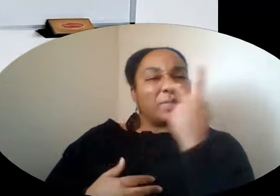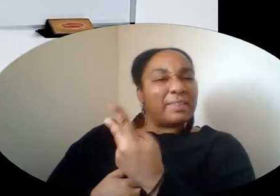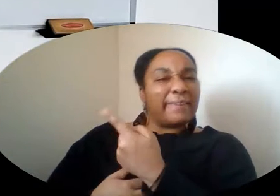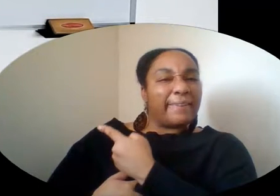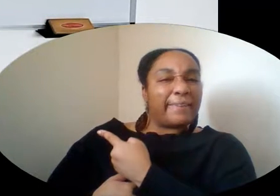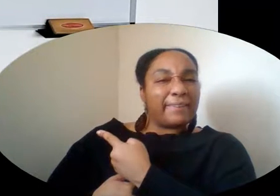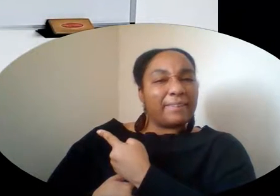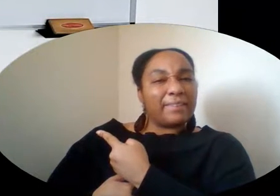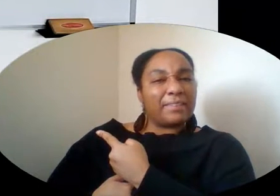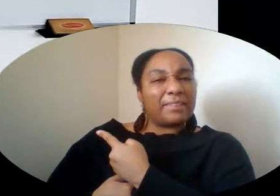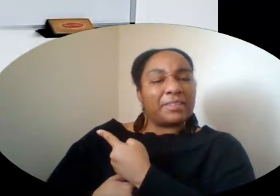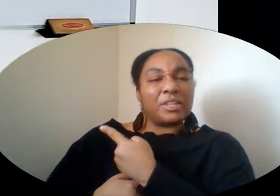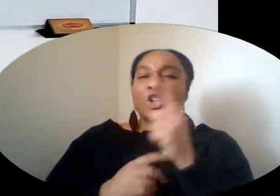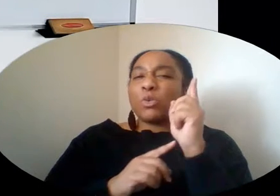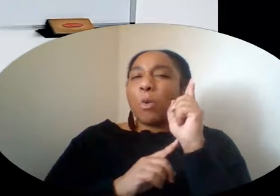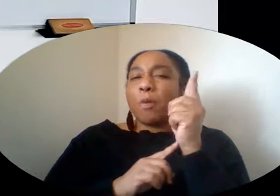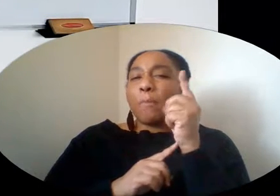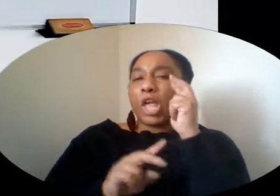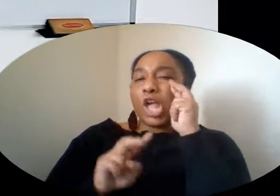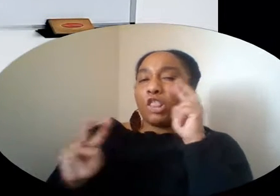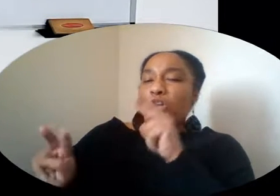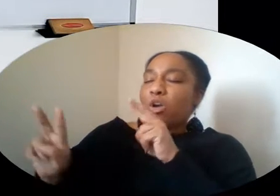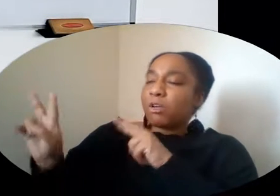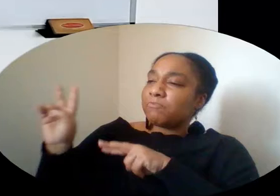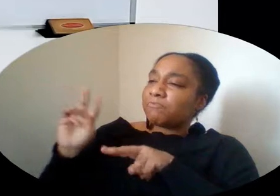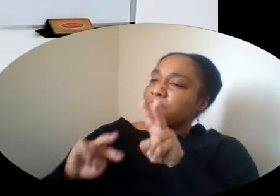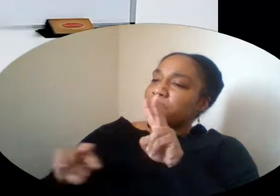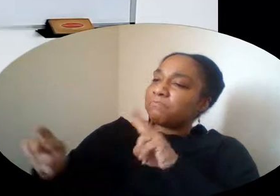notice. So just take a moment and really look.